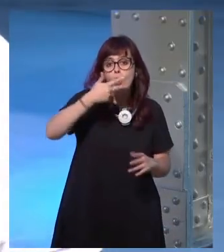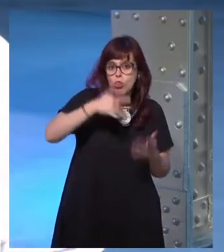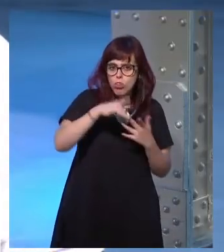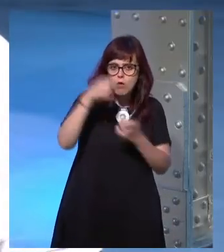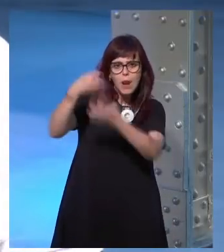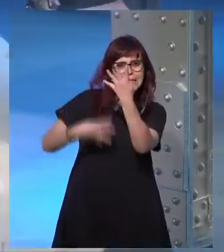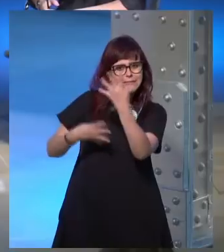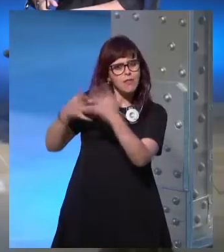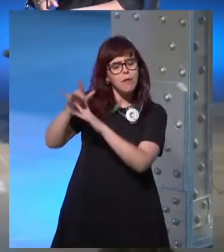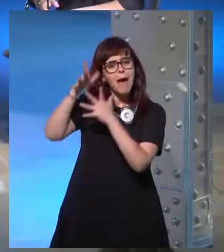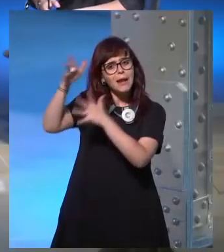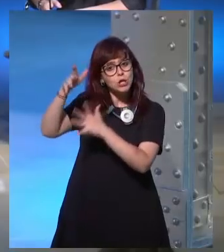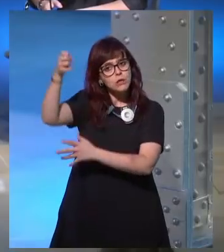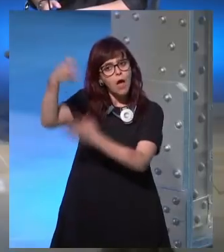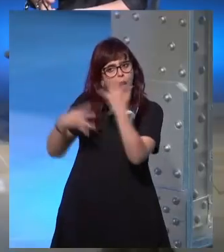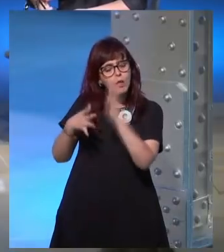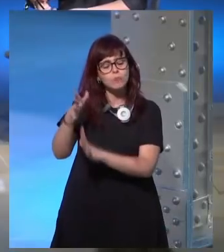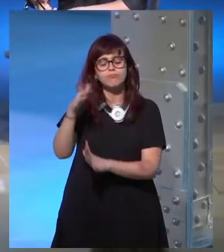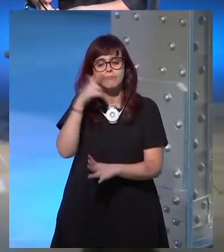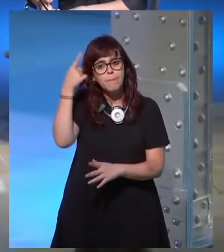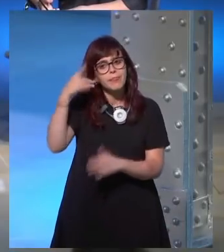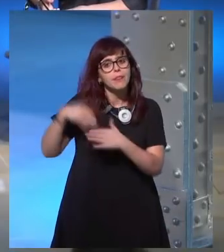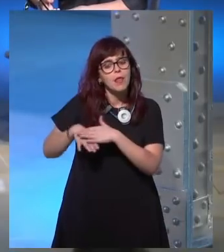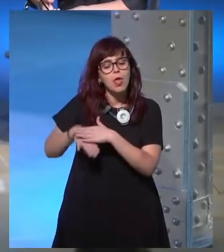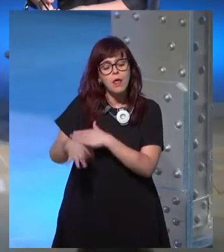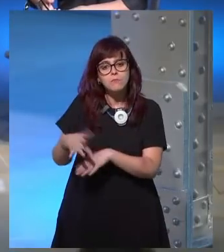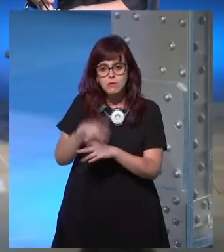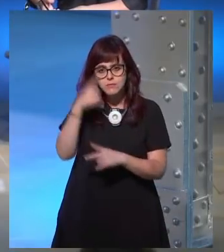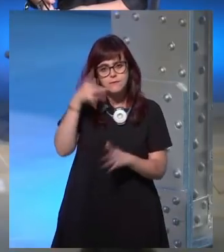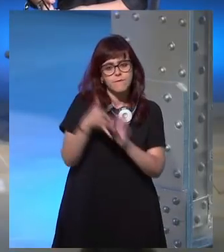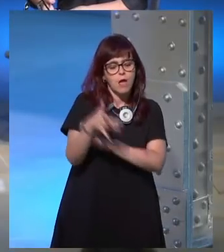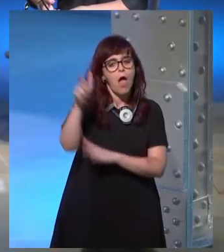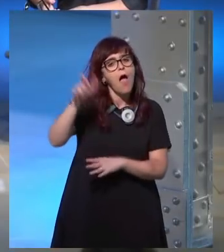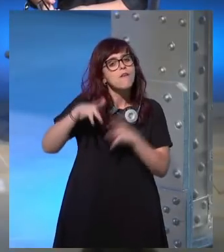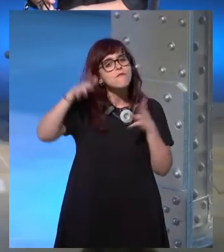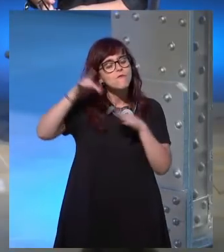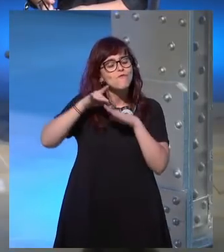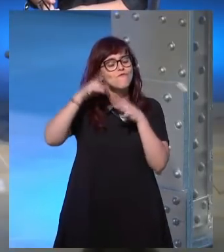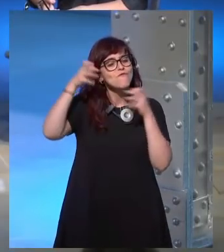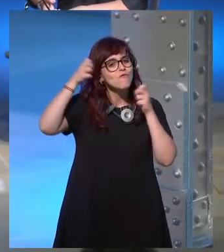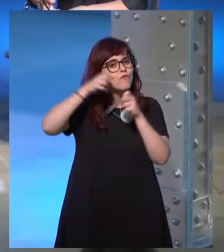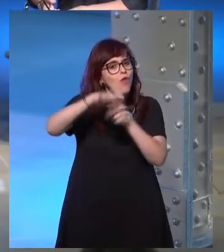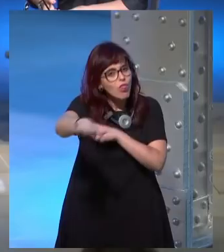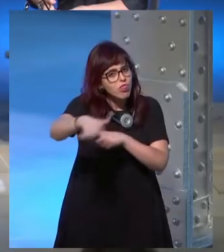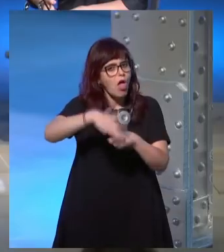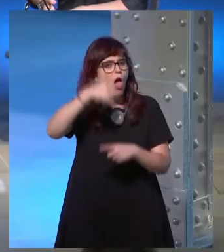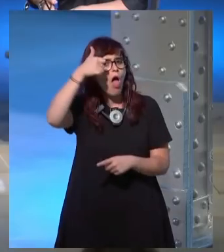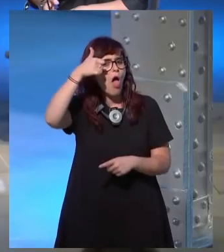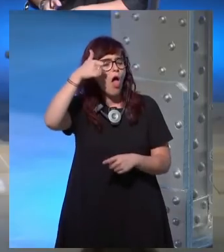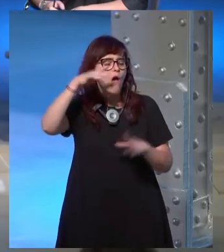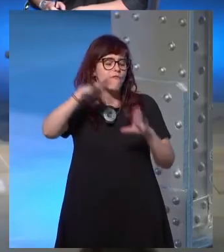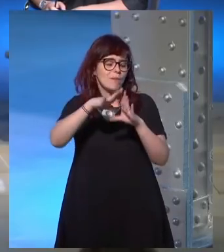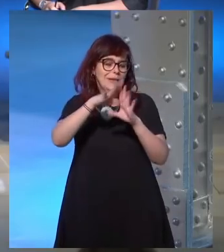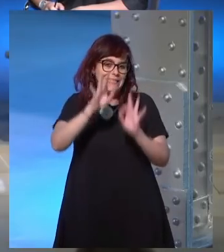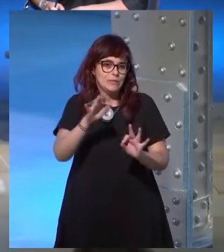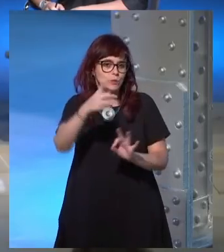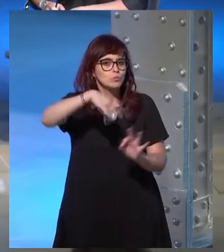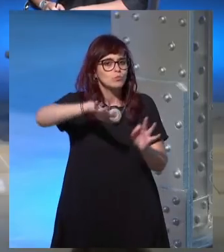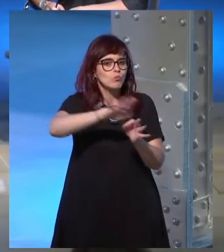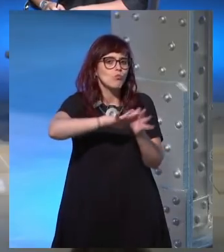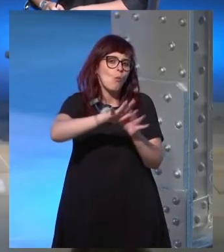And are you aware of that power that you have now, that you have more influence within